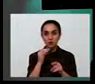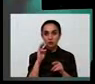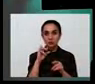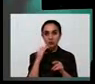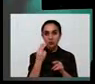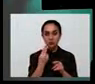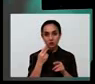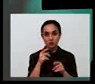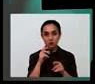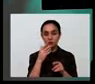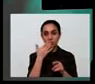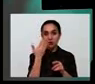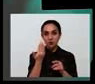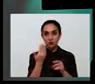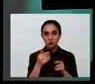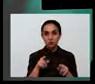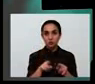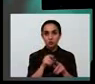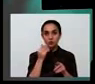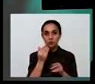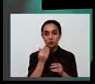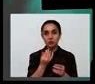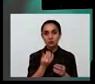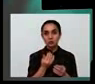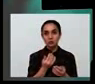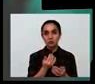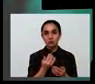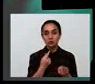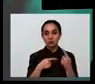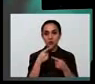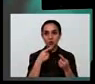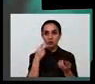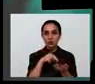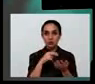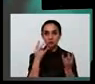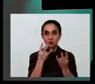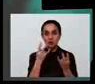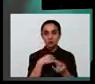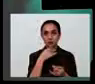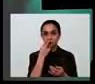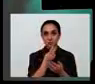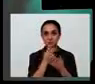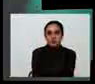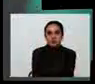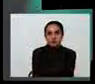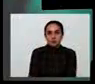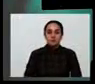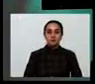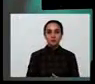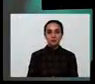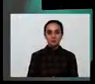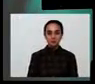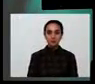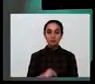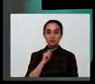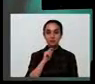millatini o'sha Xitoyning millatini tiklash ekanligini ta'kidlab o'tganligini kuzatishimiz mumkin ekan. Demak, aziz